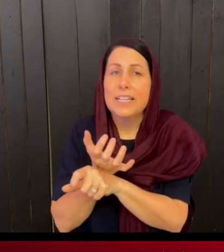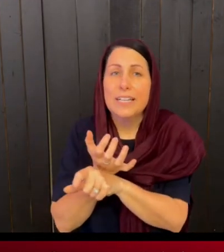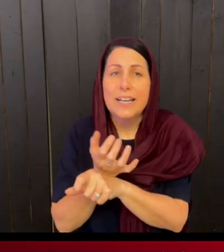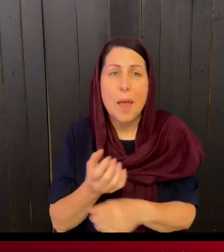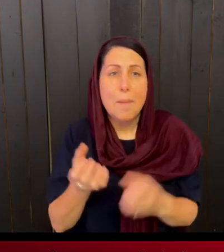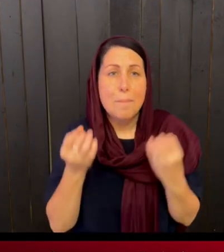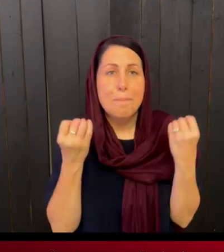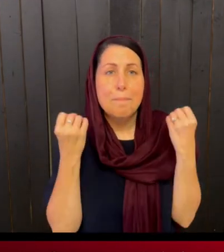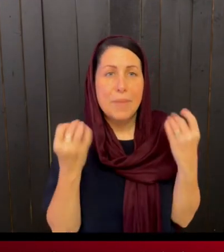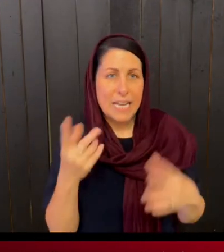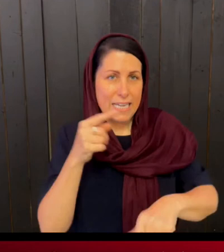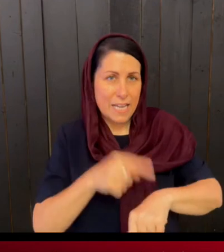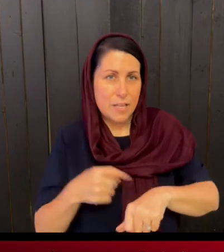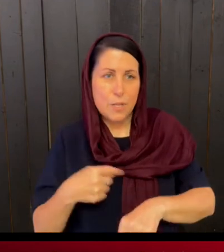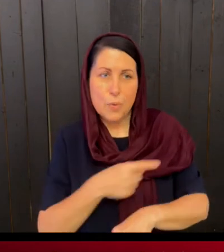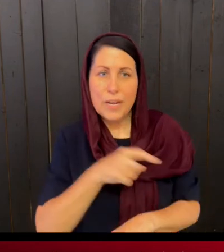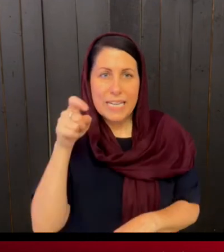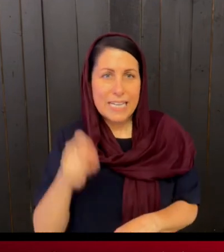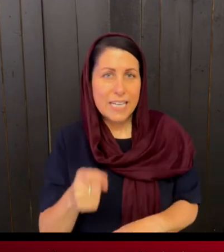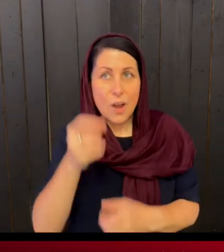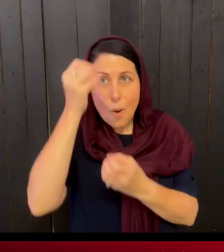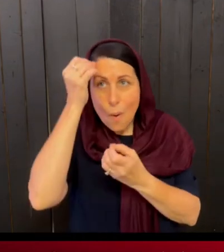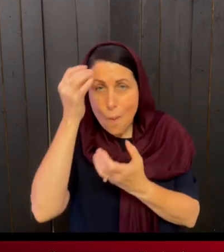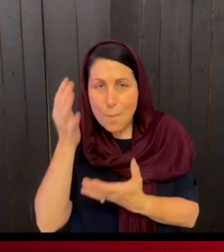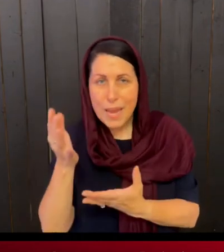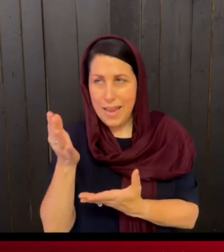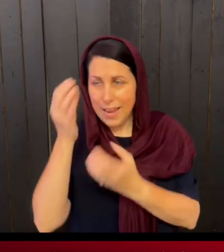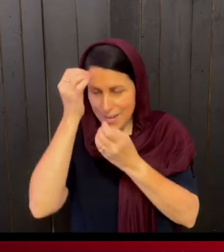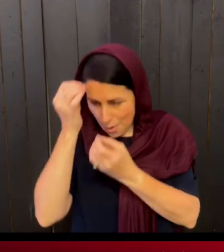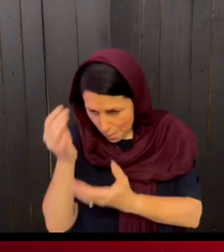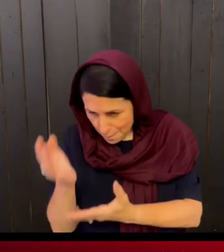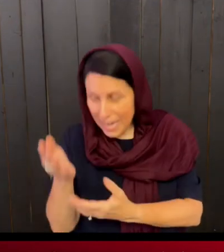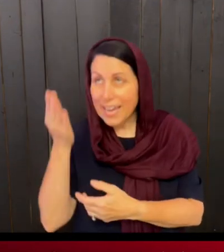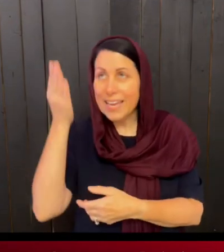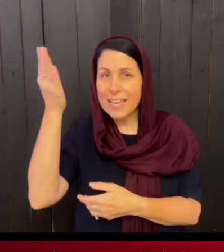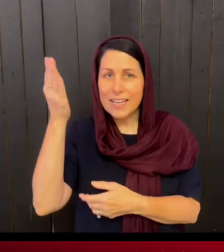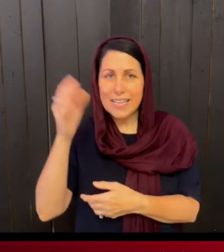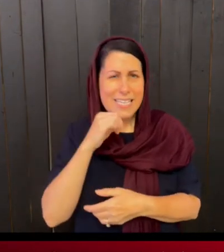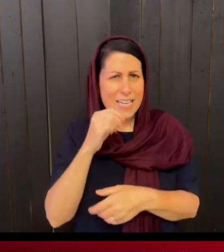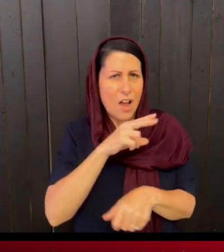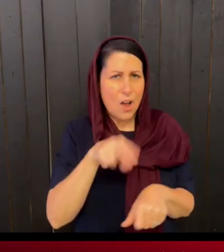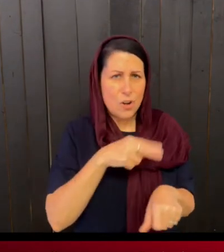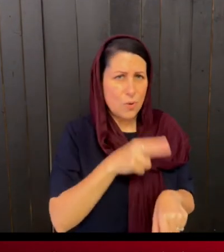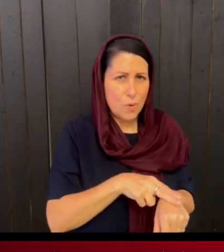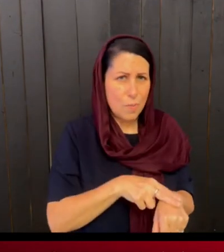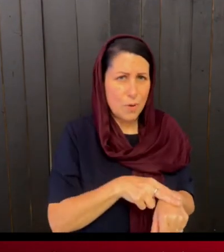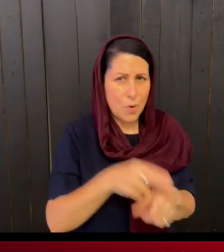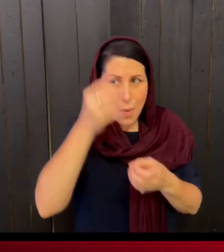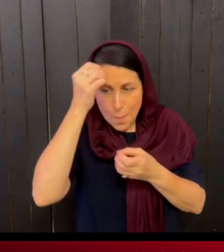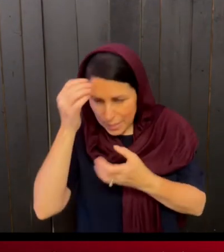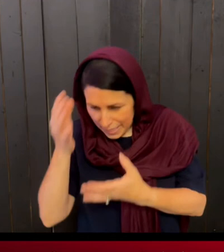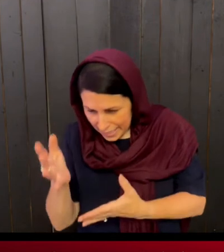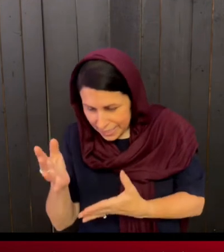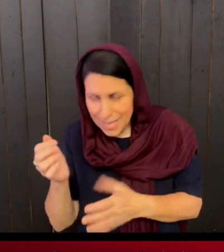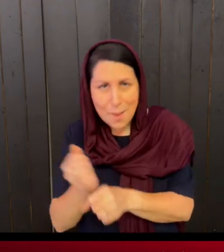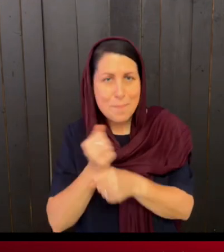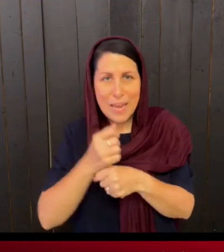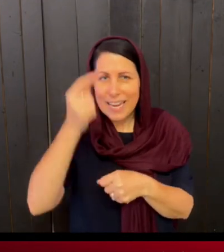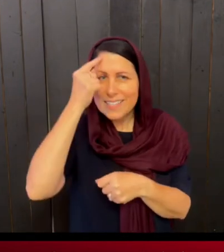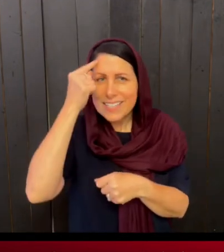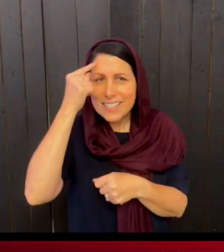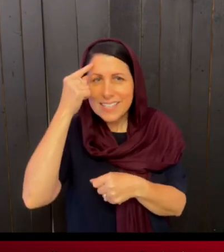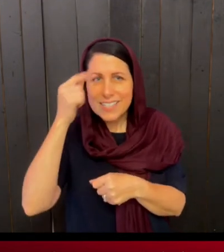just need to obey him. And again, like I said earlier, sometimes it's like it's not a normal obedience that makes sense to people.